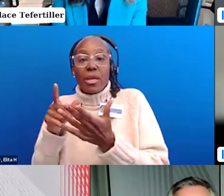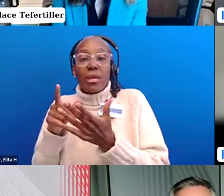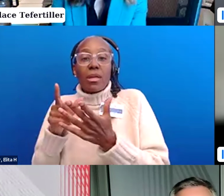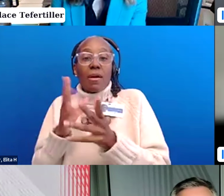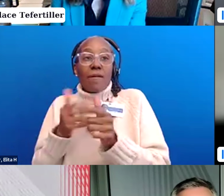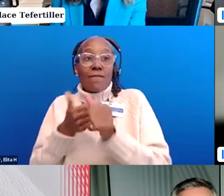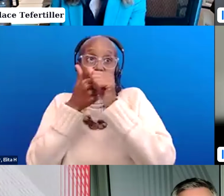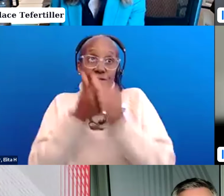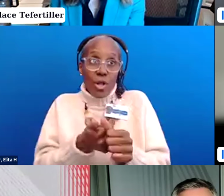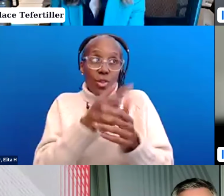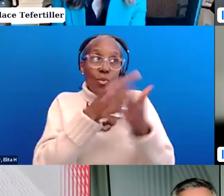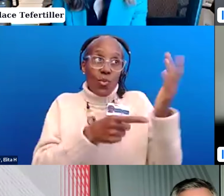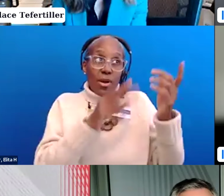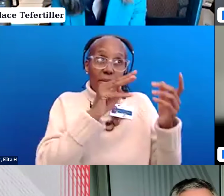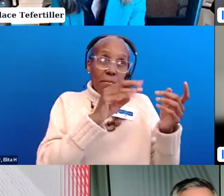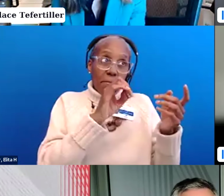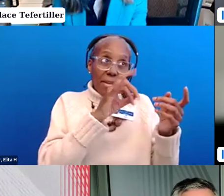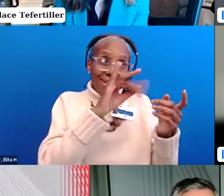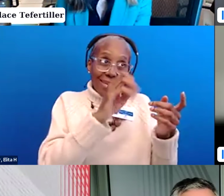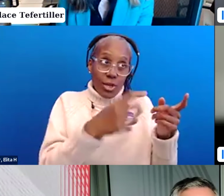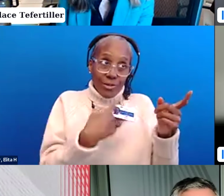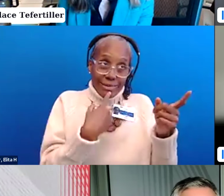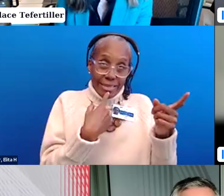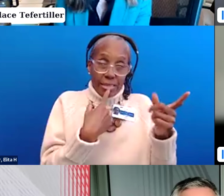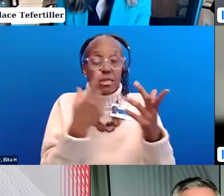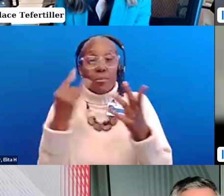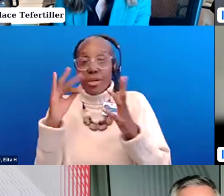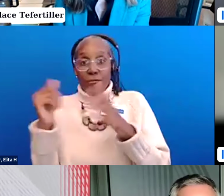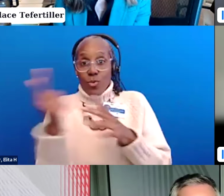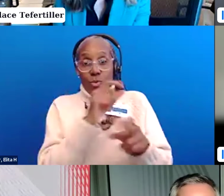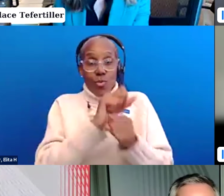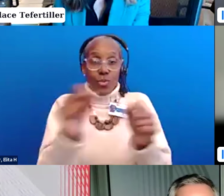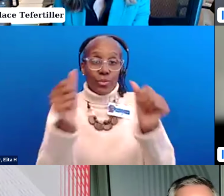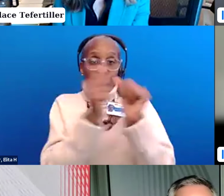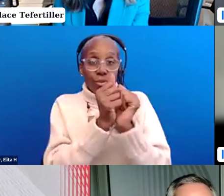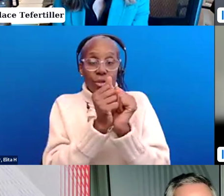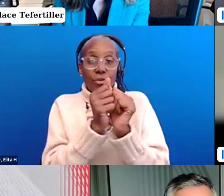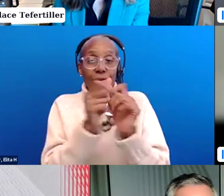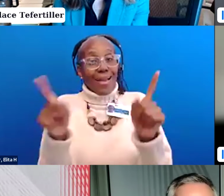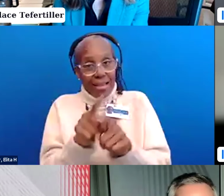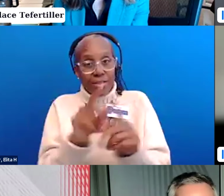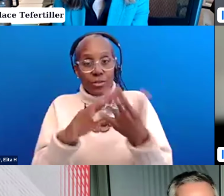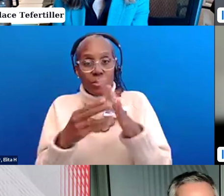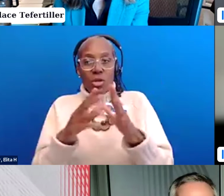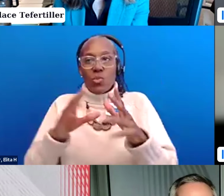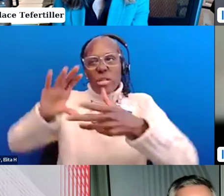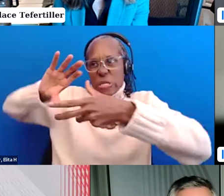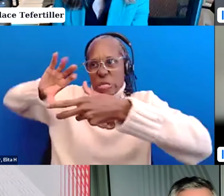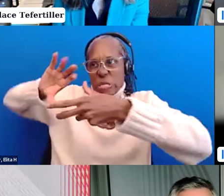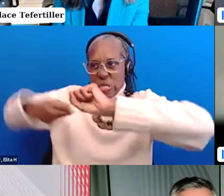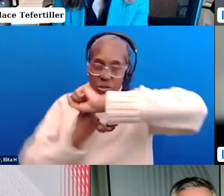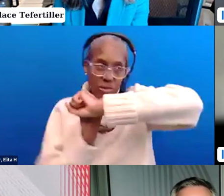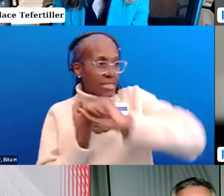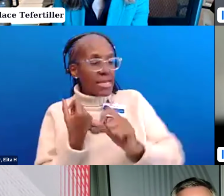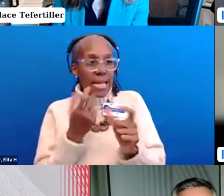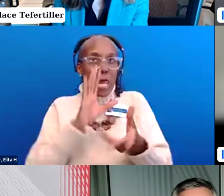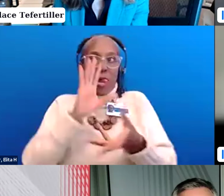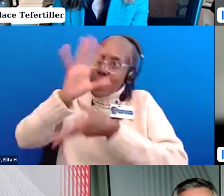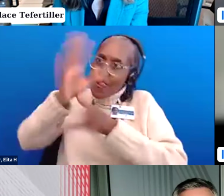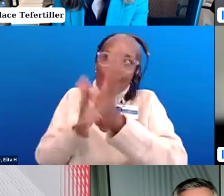follow Medicare, but I think that if we all work together as a community, we can twist some arms and lobby